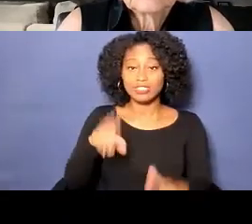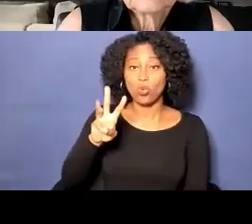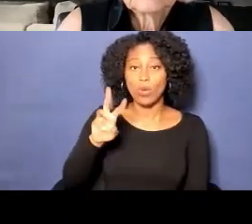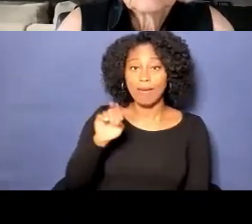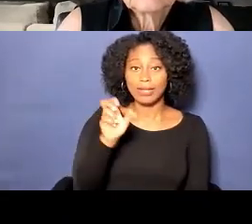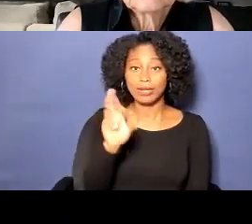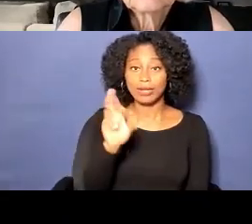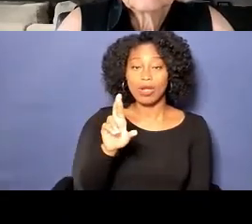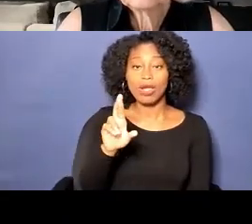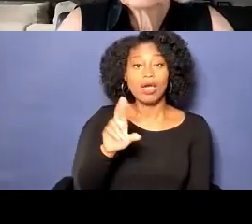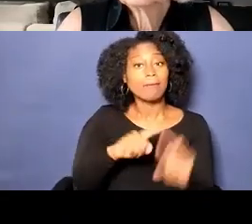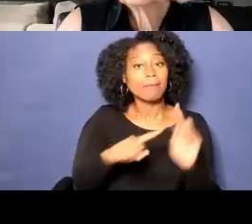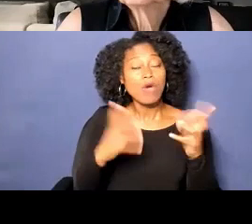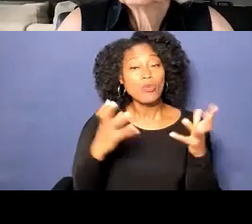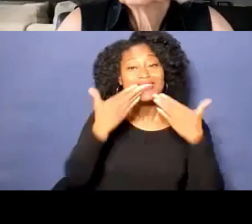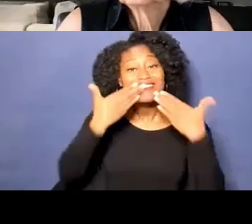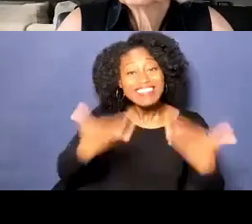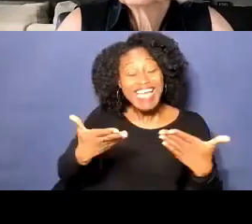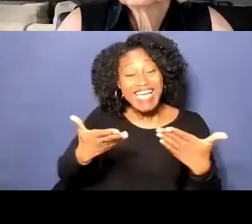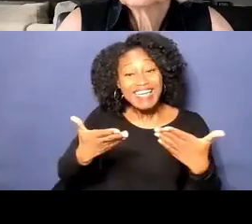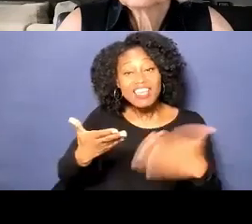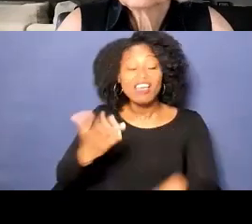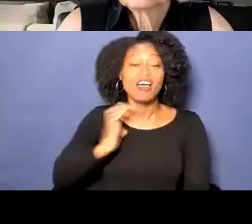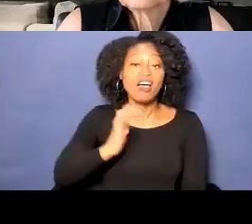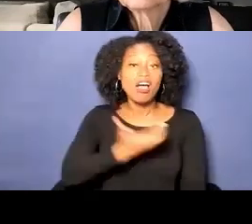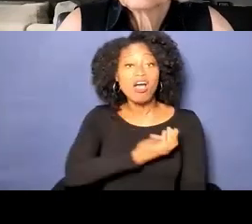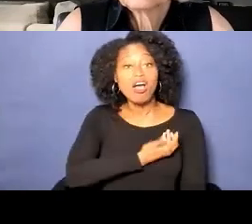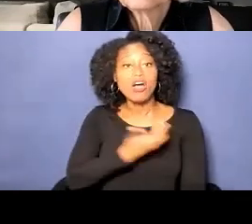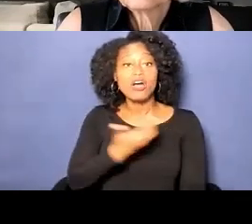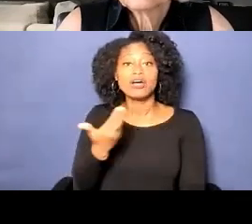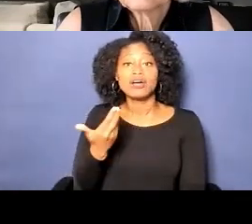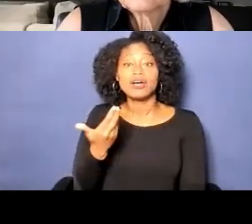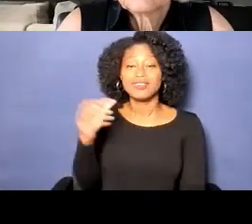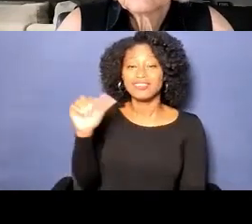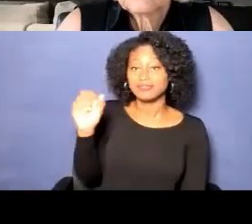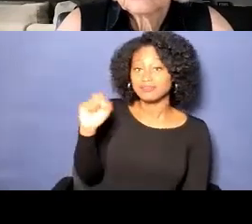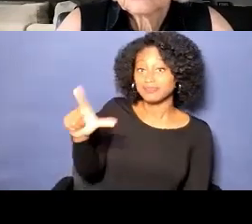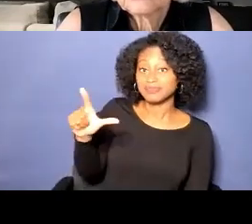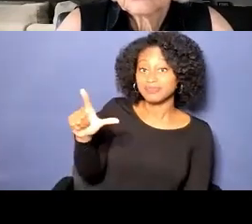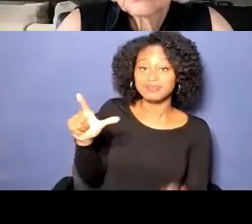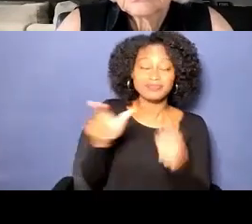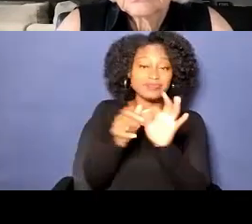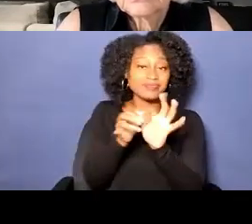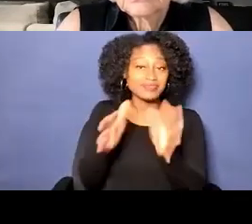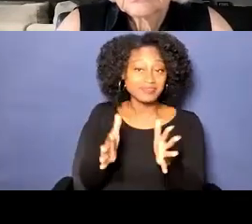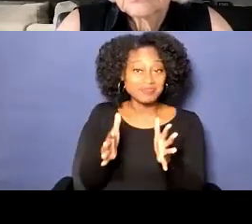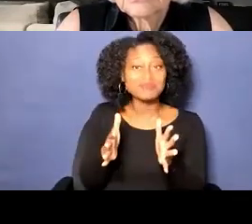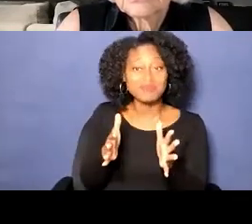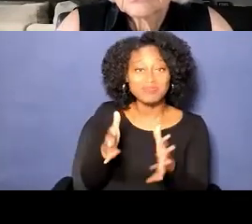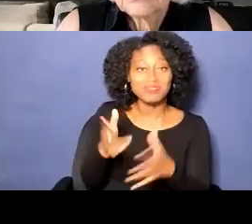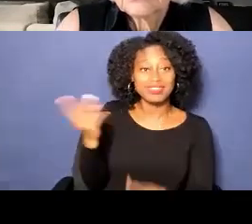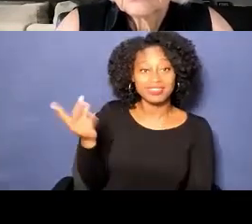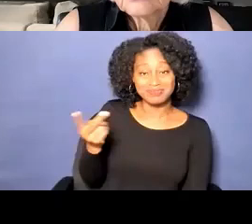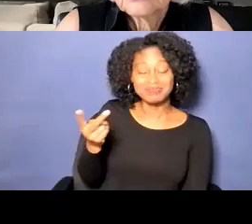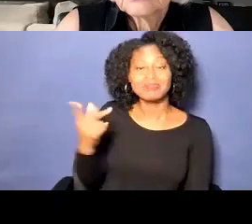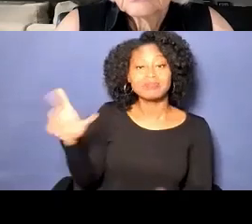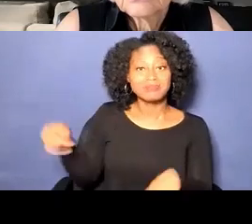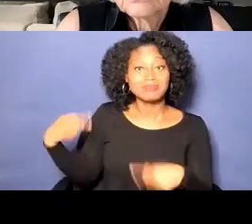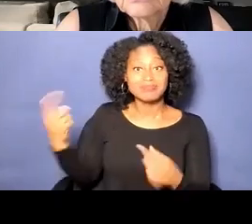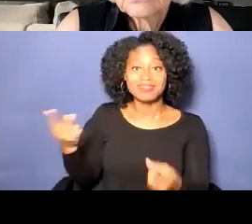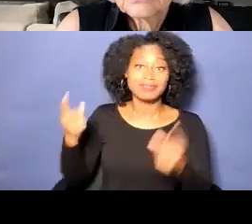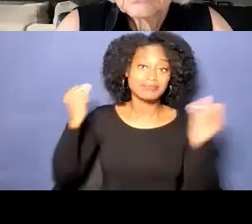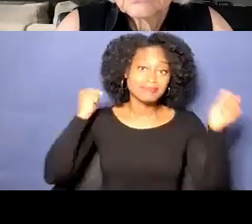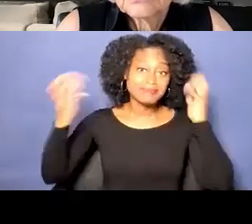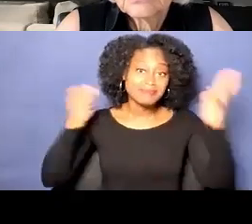to especially thank our ASL colleagues who have been